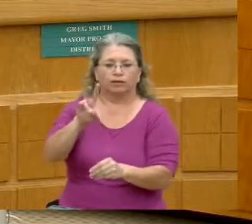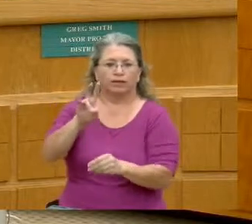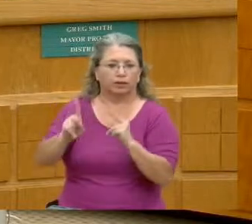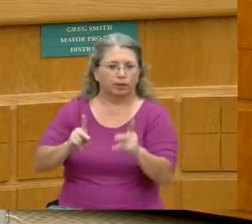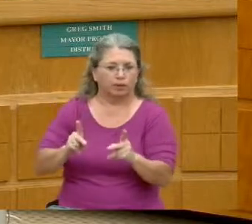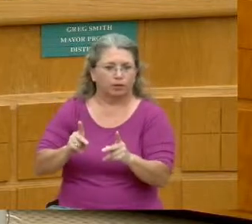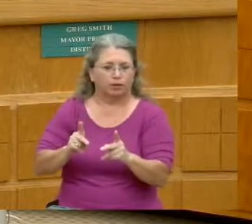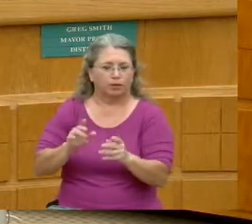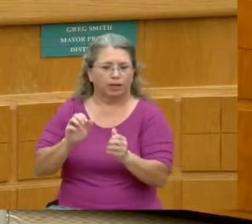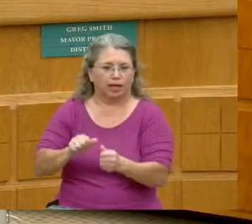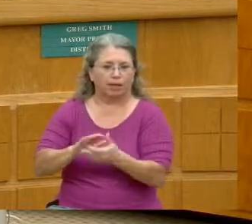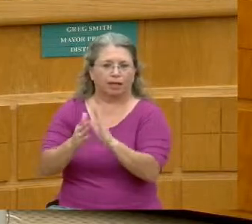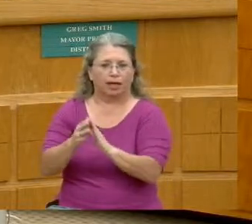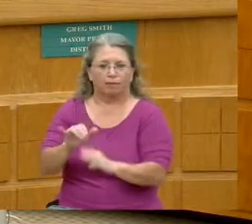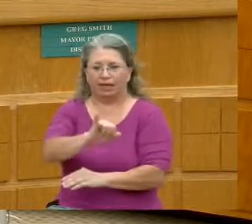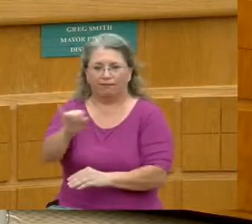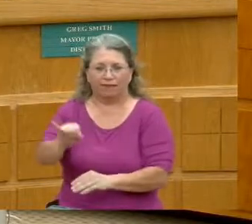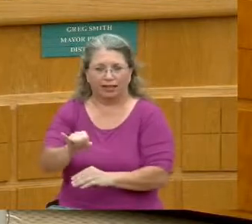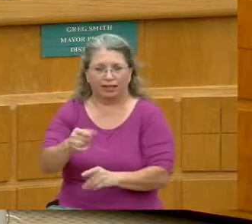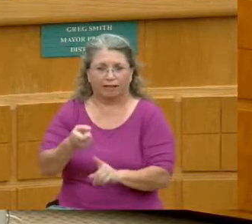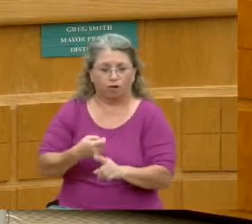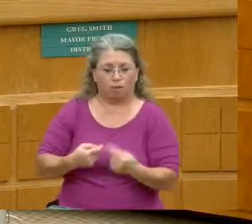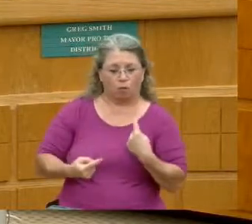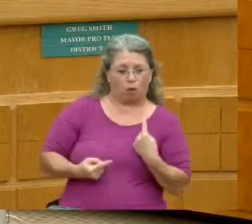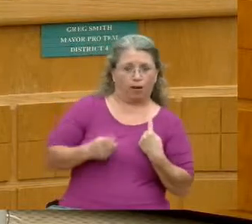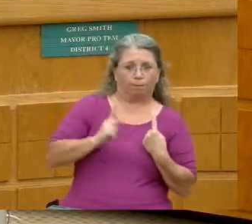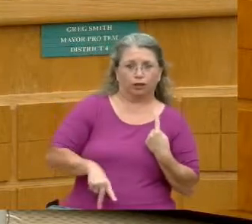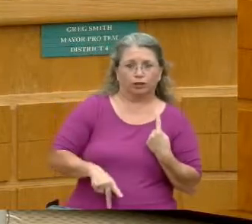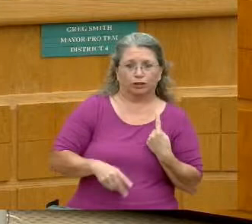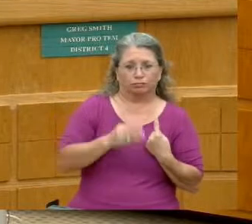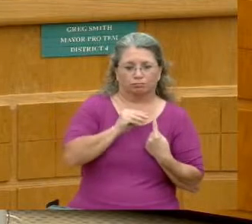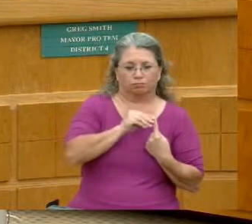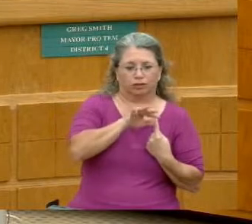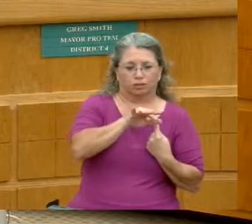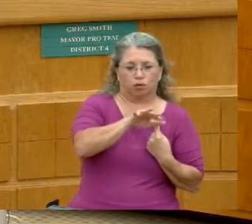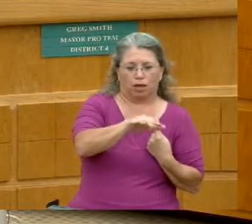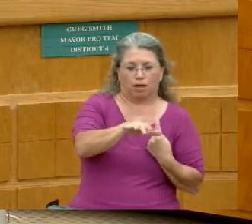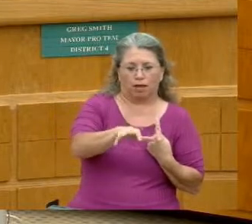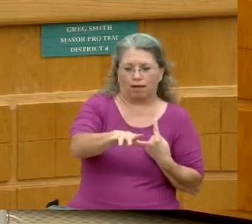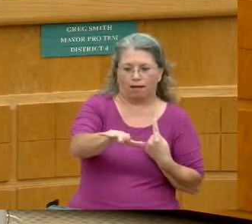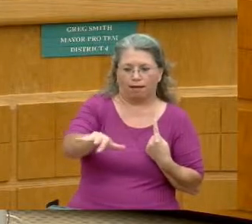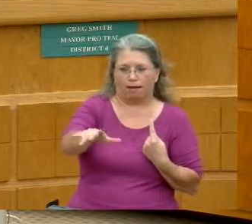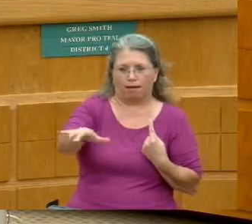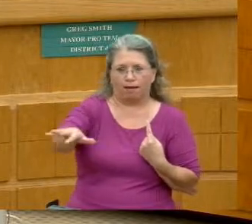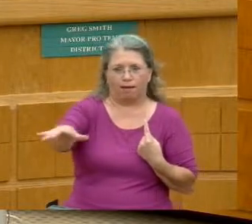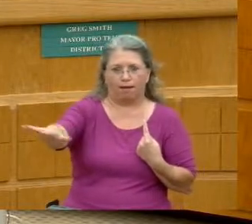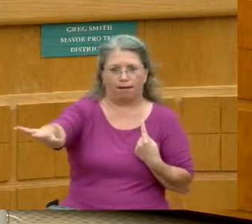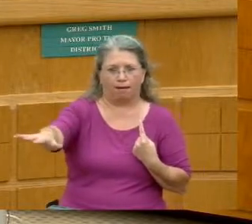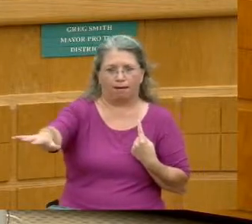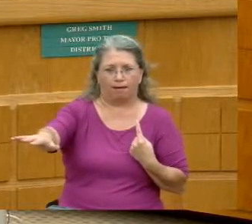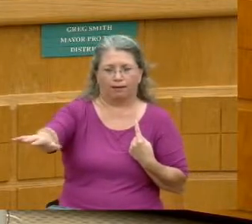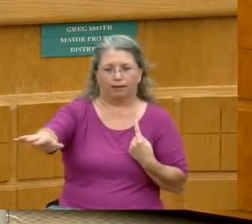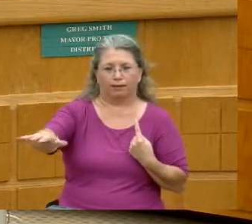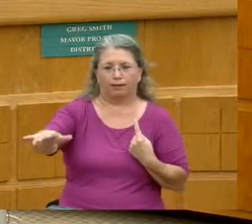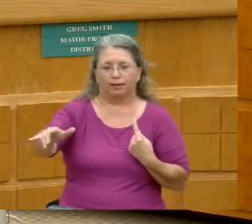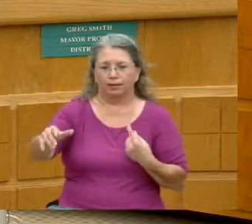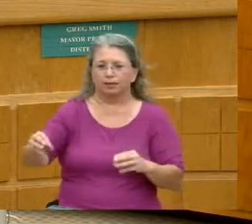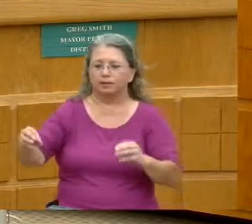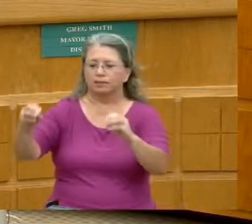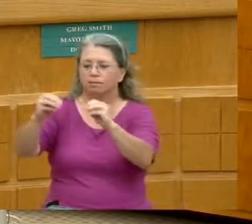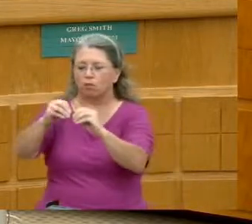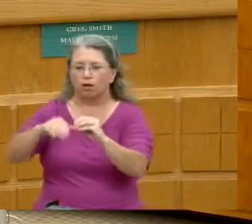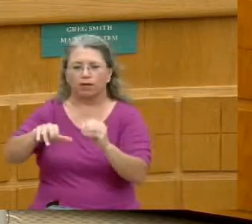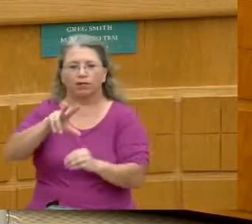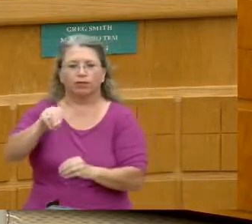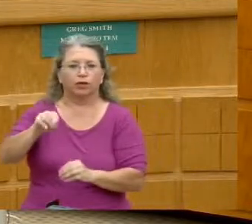if you notice, this number last week was 2.7, and it was 74 people infected. So there's almost 30 more, there's more than 30 more